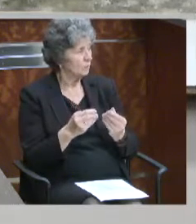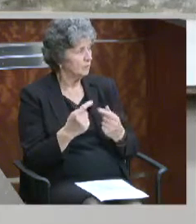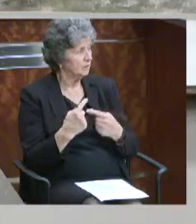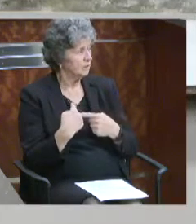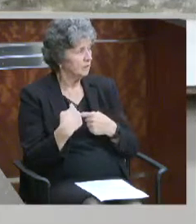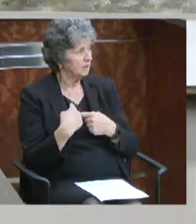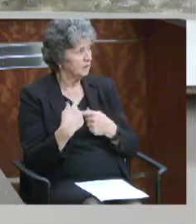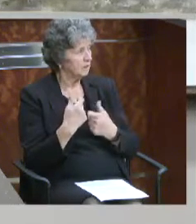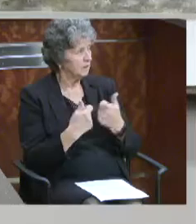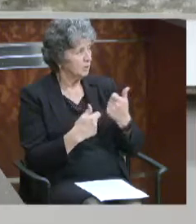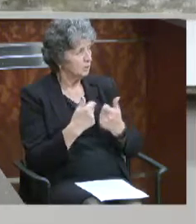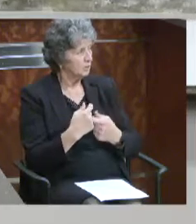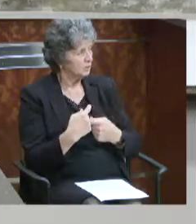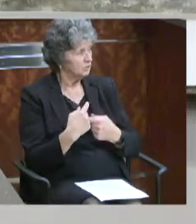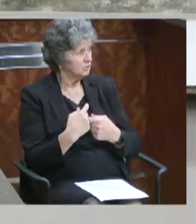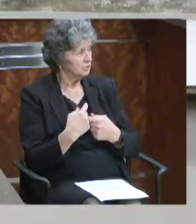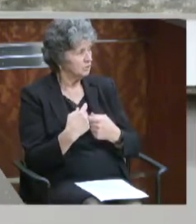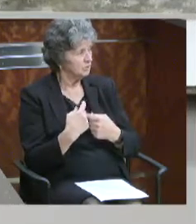nuisance.